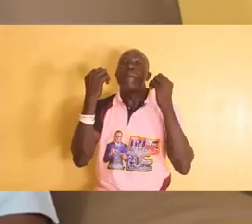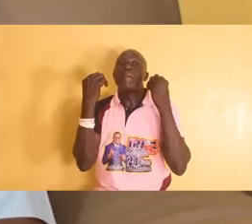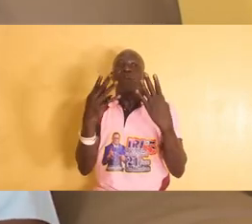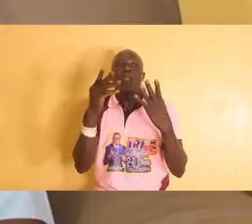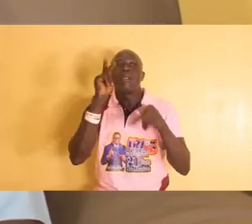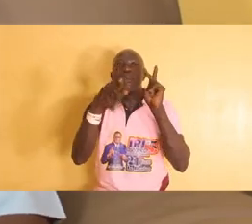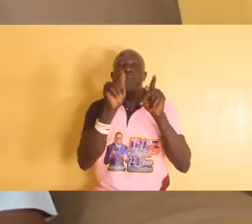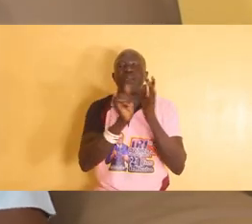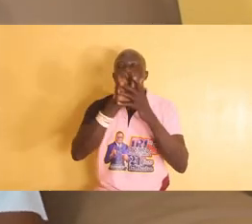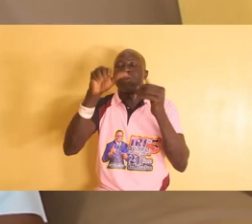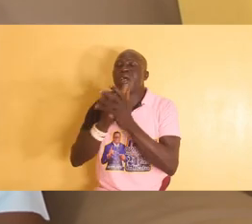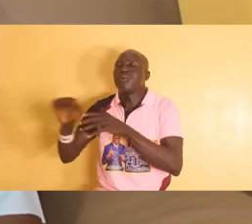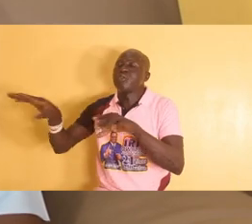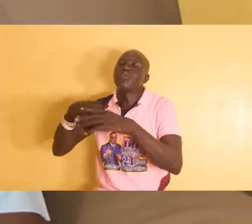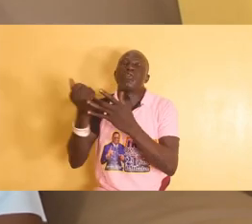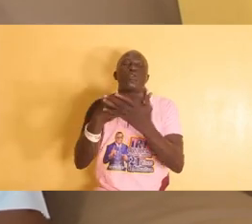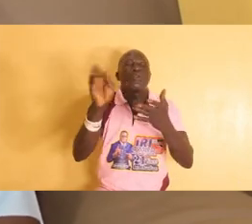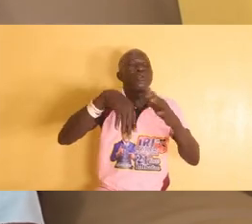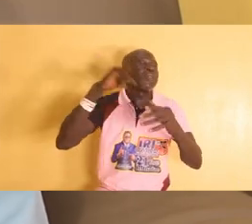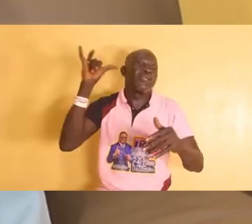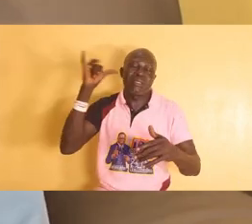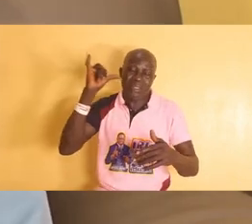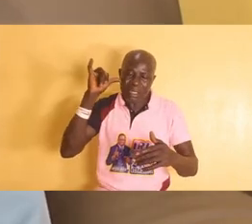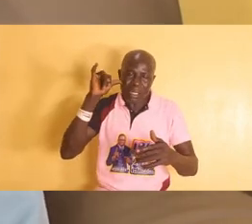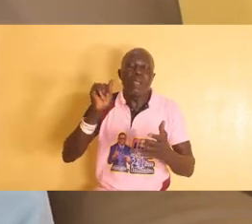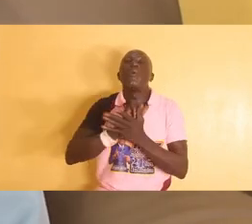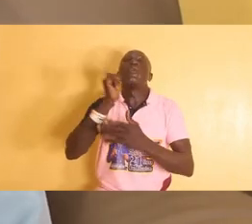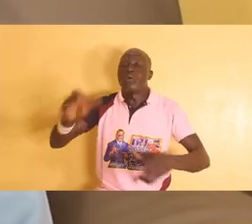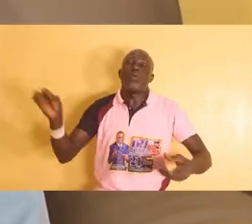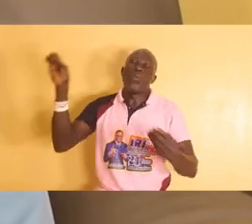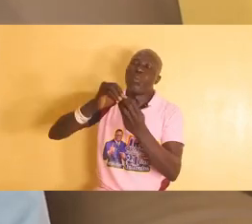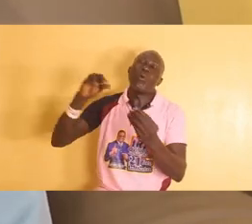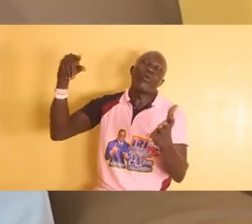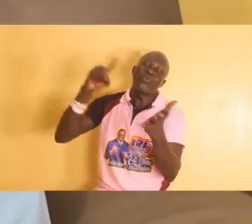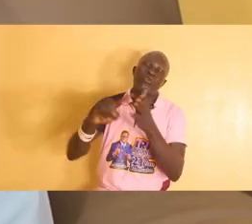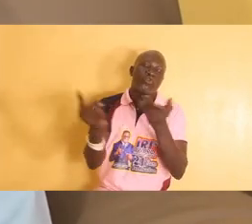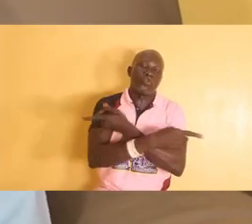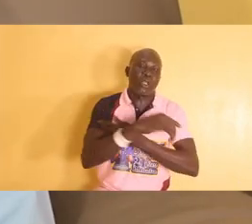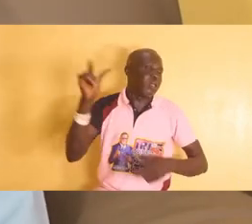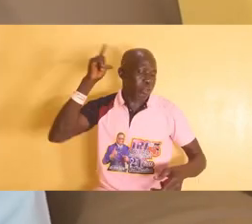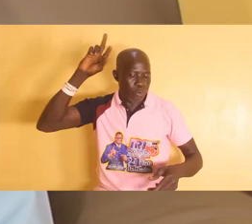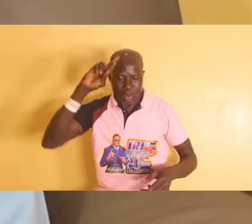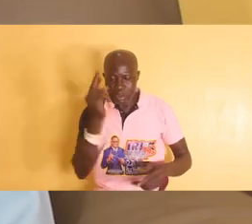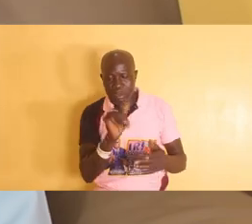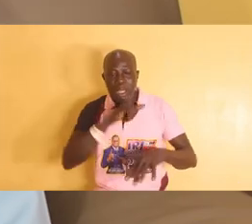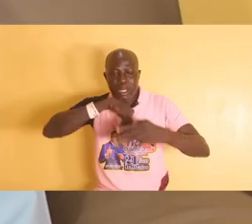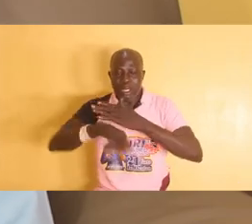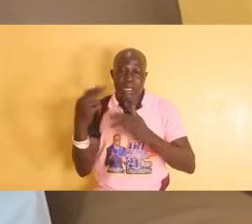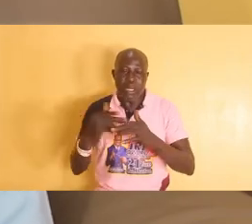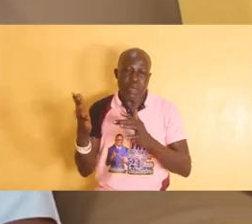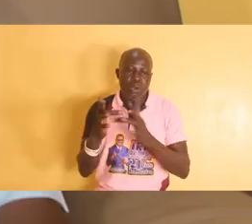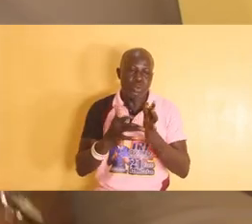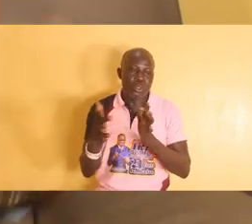endureth forever. Thousands of people witnessed yesterday. That there are no more today. Listen to me, sir. In